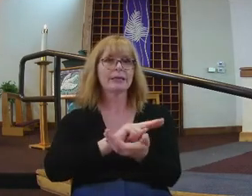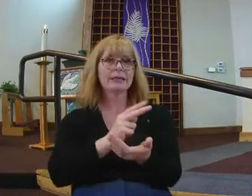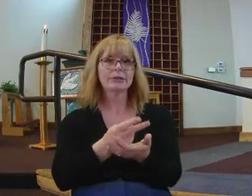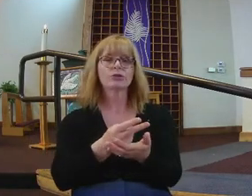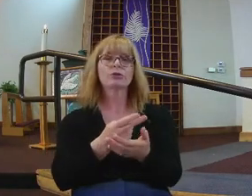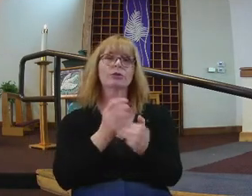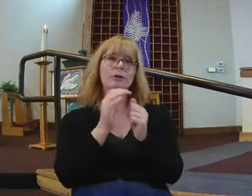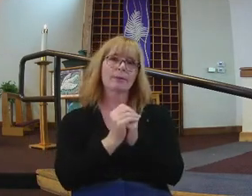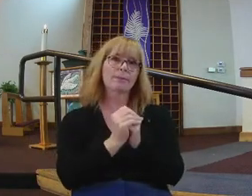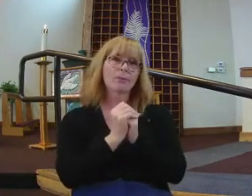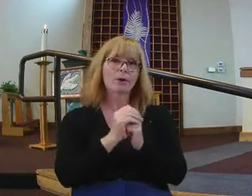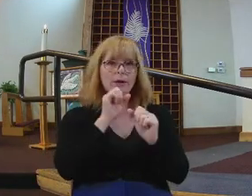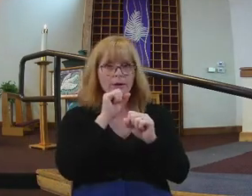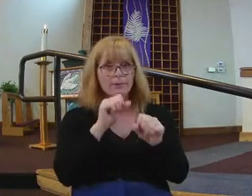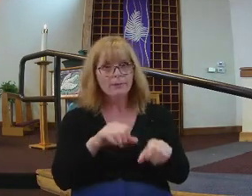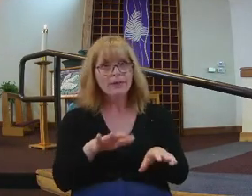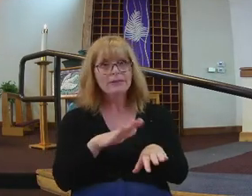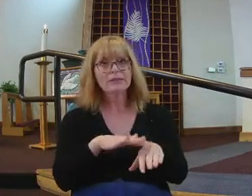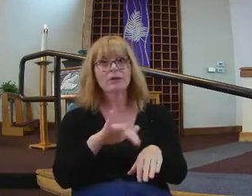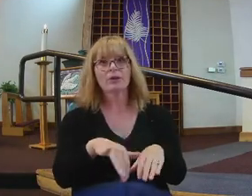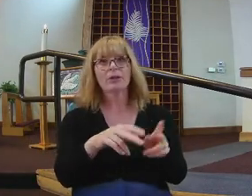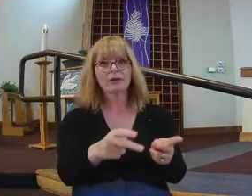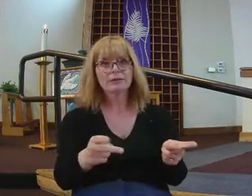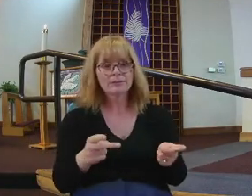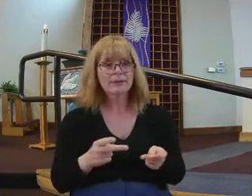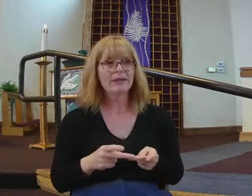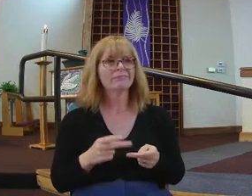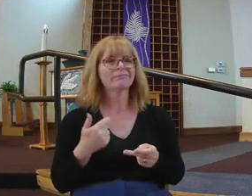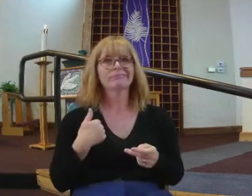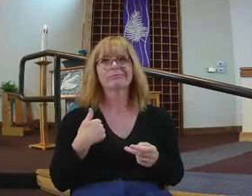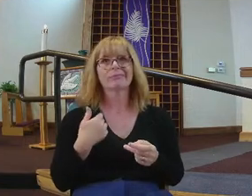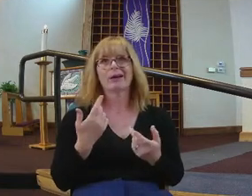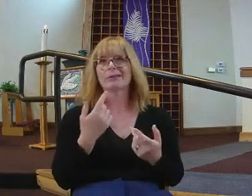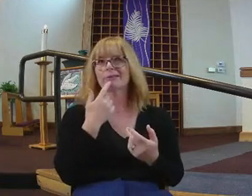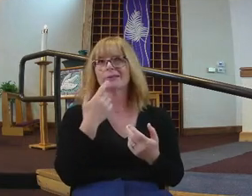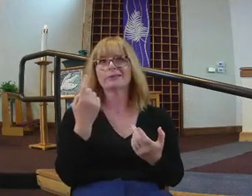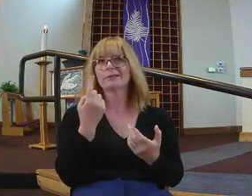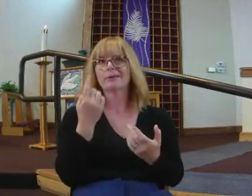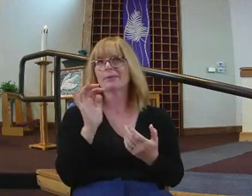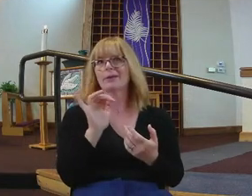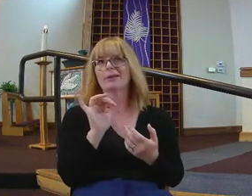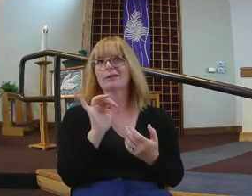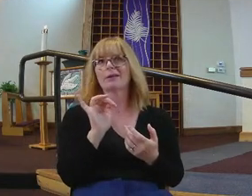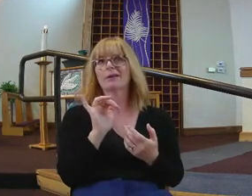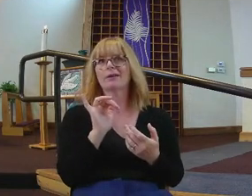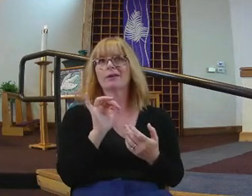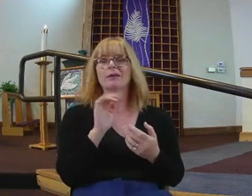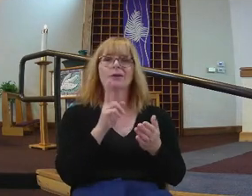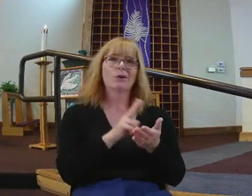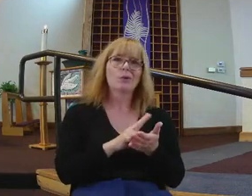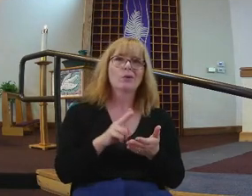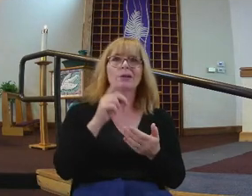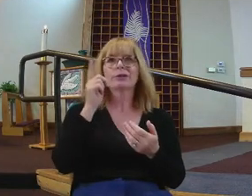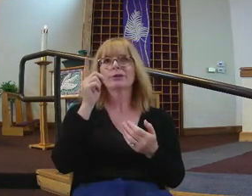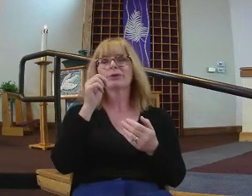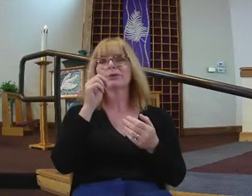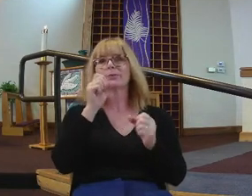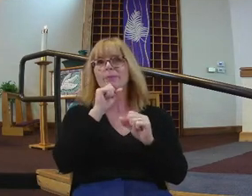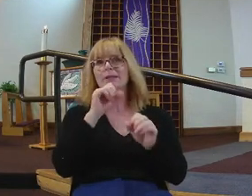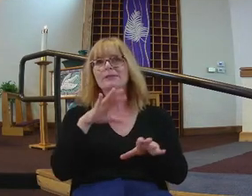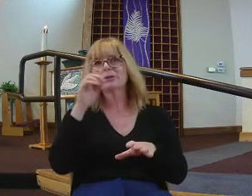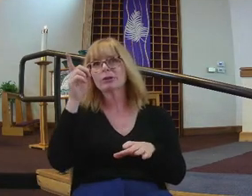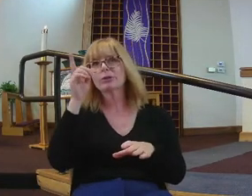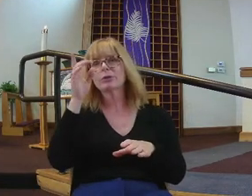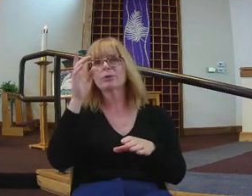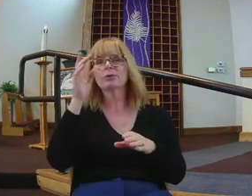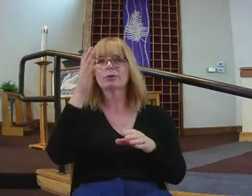upon that space. And I simply said something like, Holy are you, and blessed are you, O Lord God, the